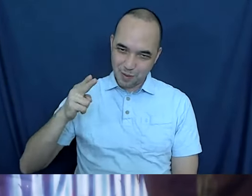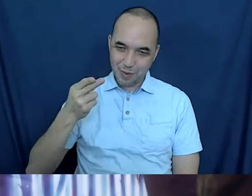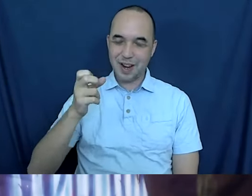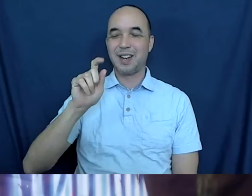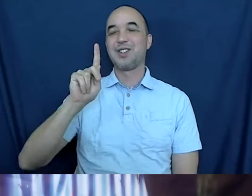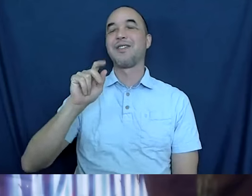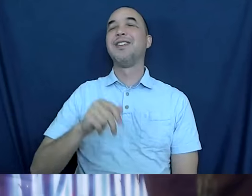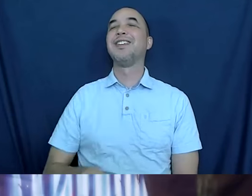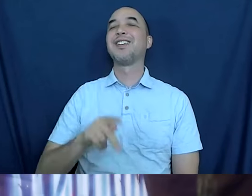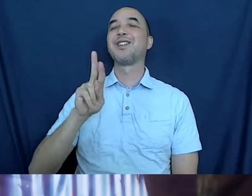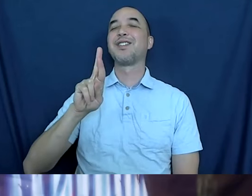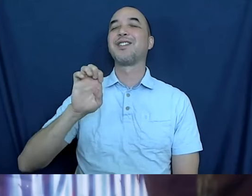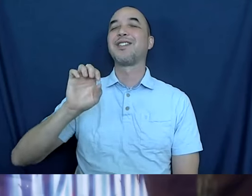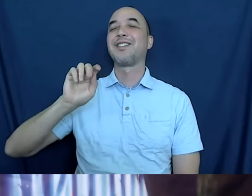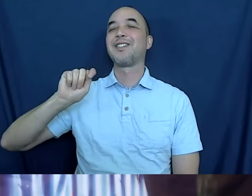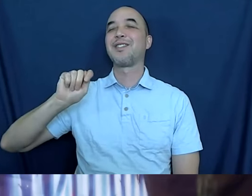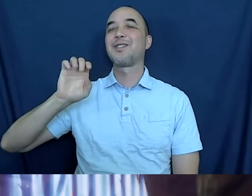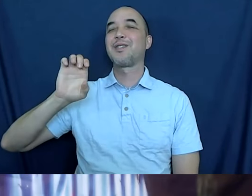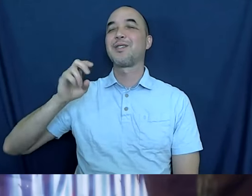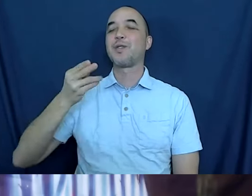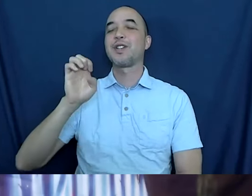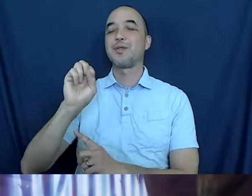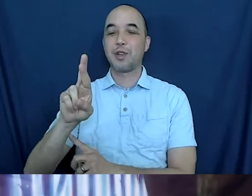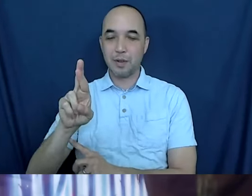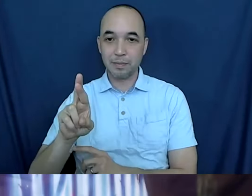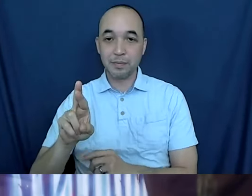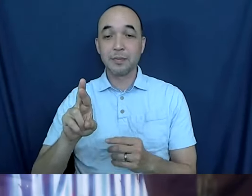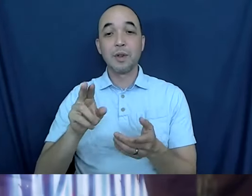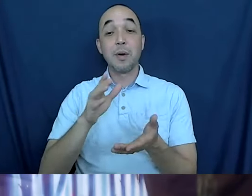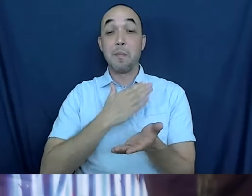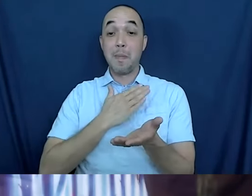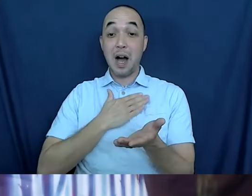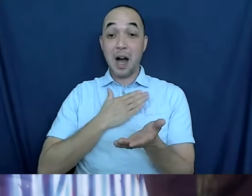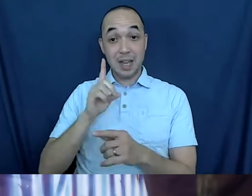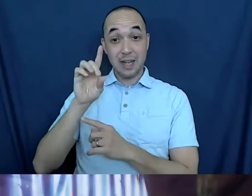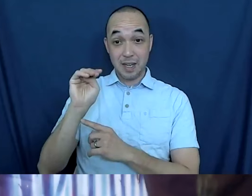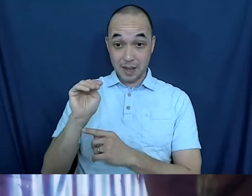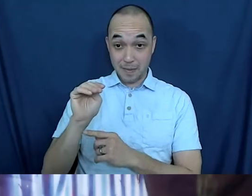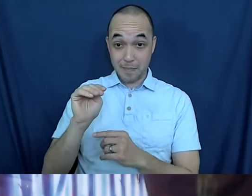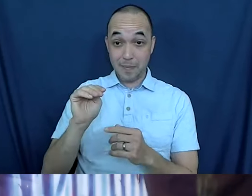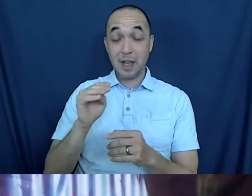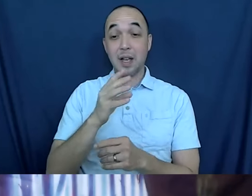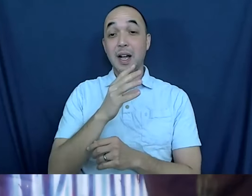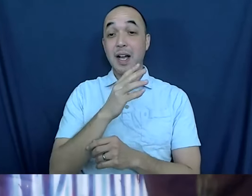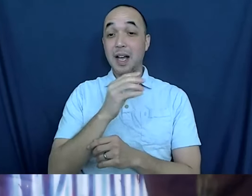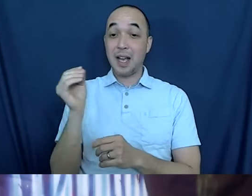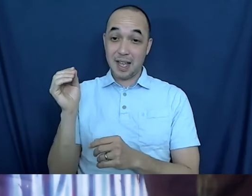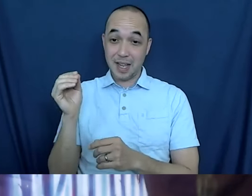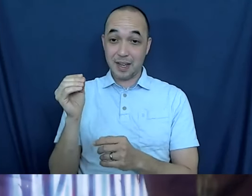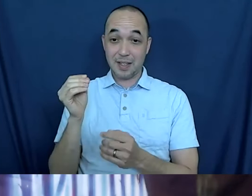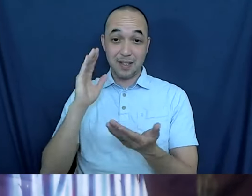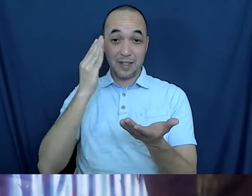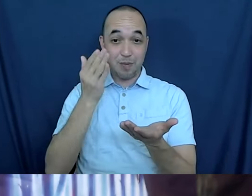trial, and also Fey woodland creature / Scarlet Witch. Jen, apparently the